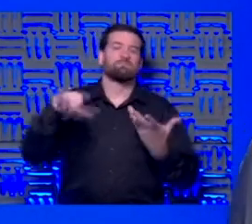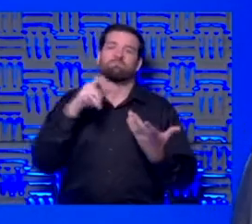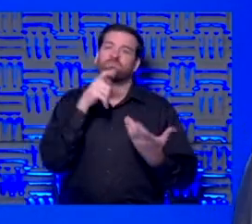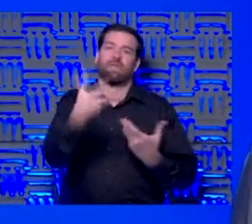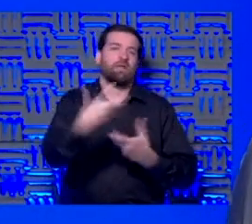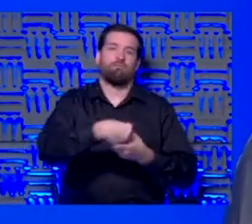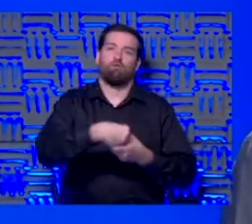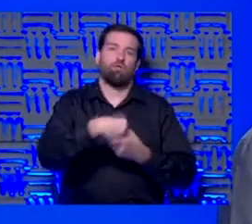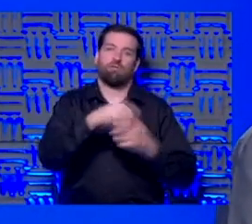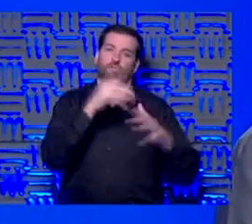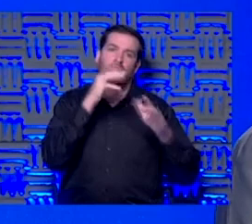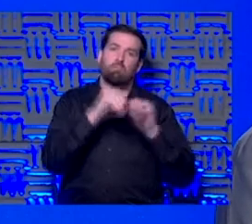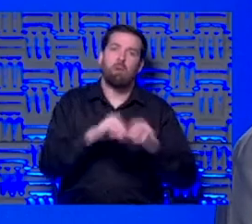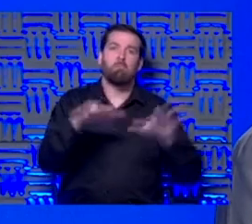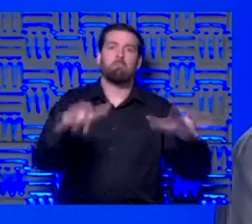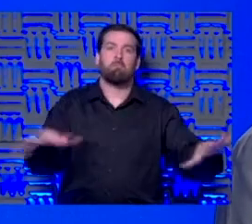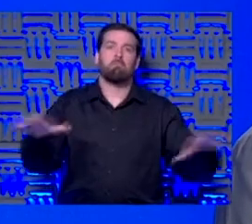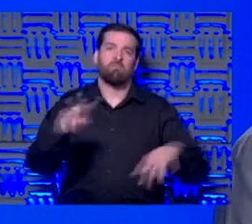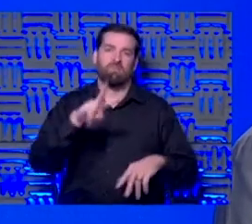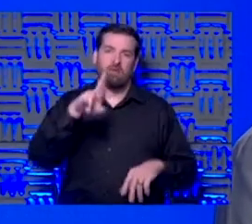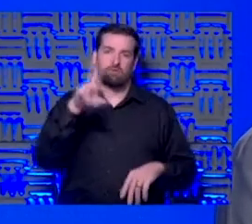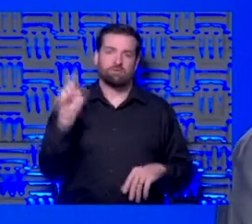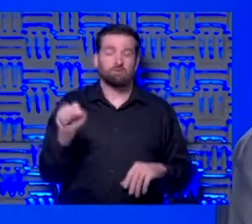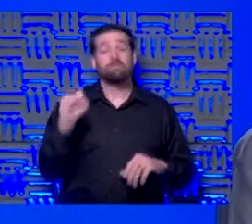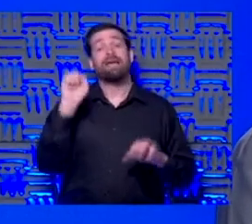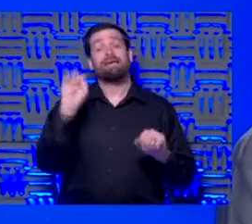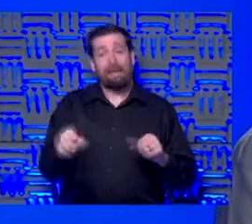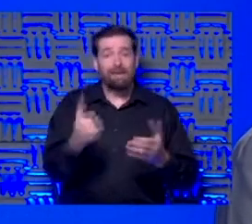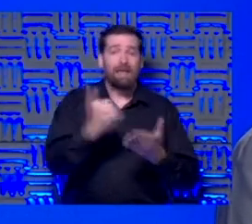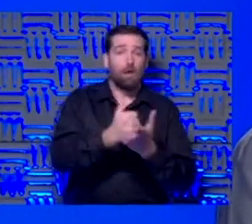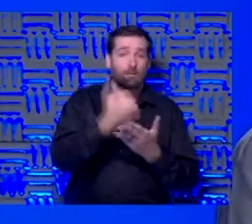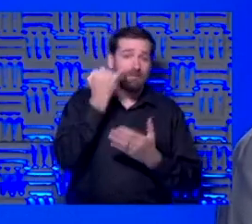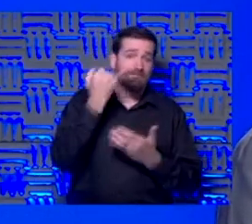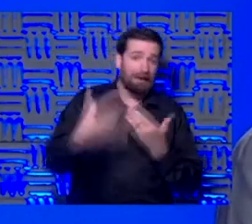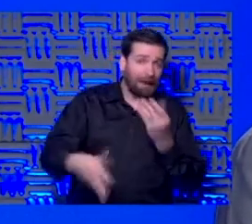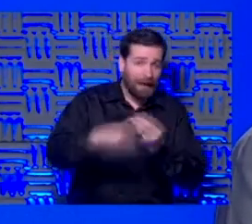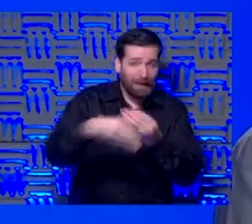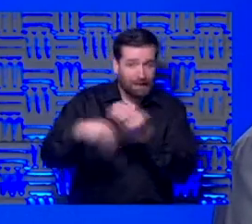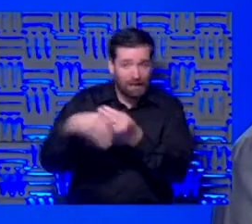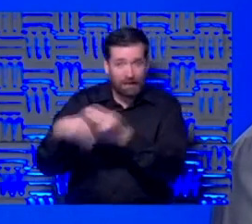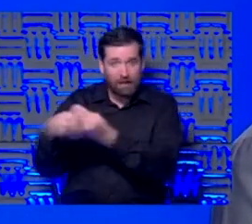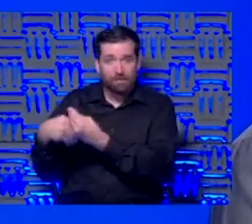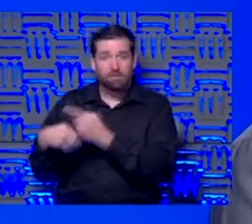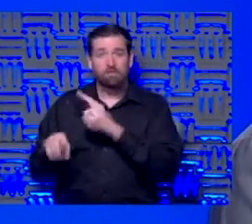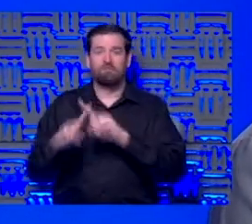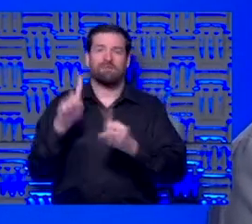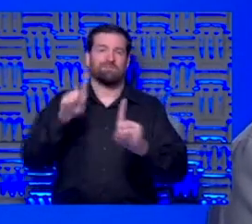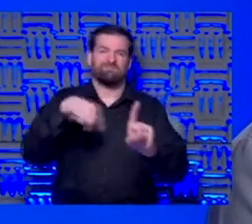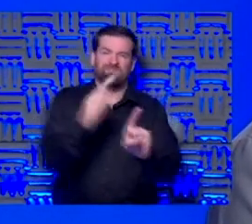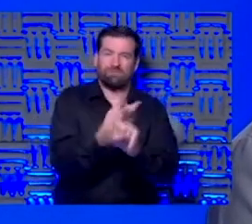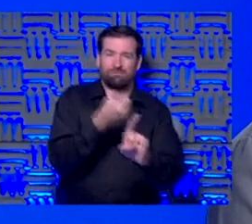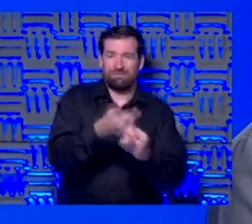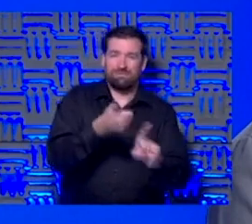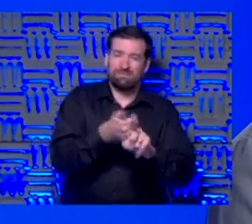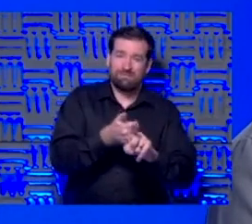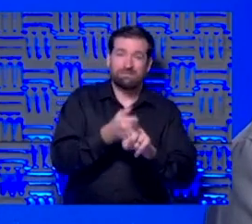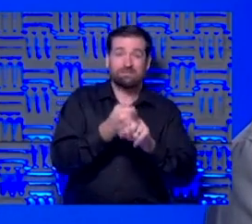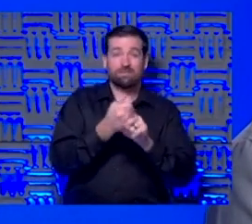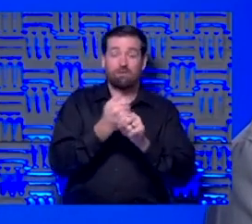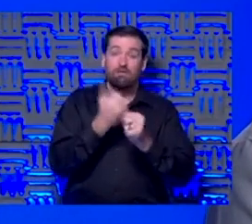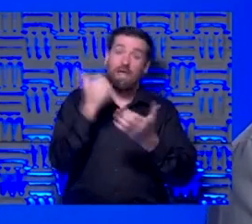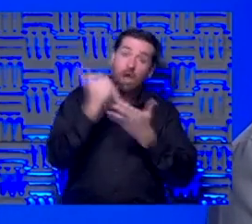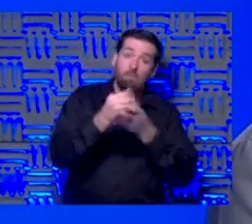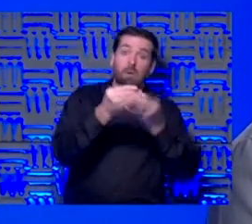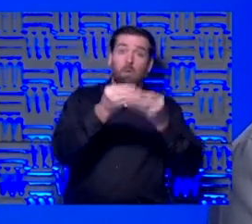disease. So I think it can help. It can be an adjunct as far as air purifiers. But that's not going to be the main thing that is going to